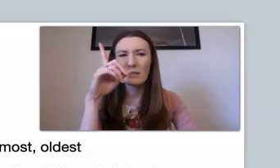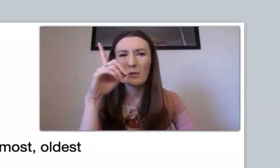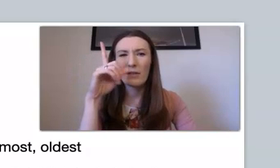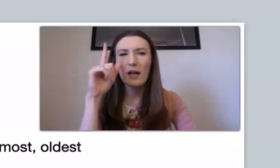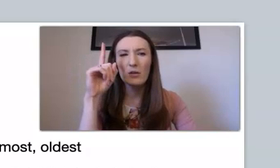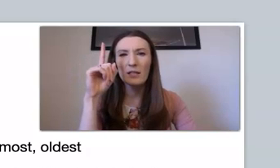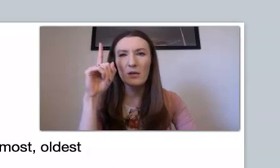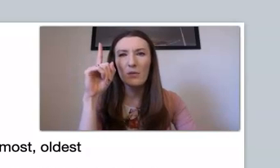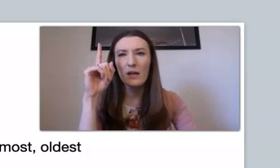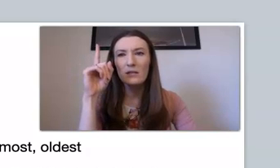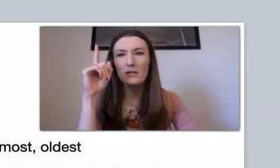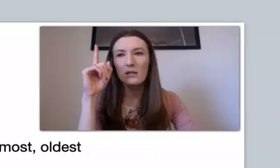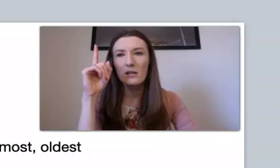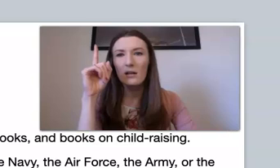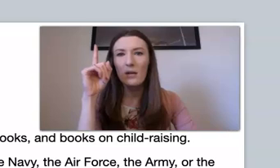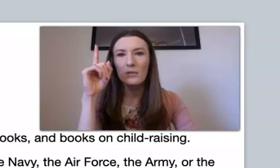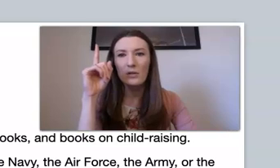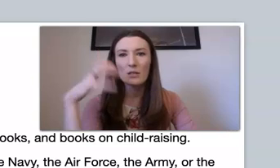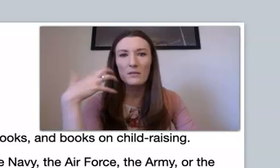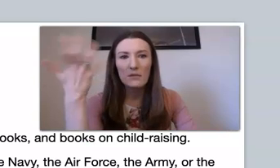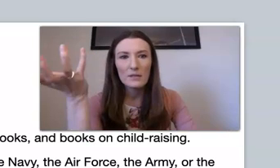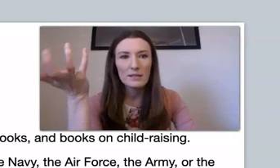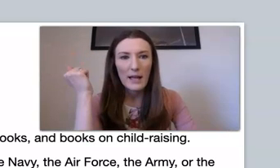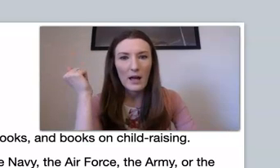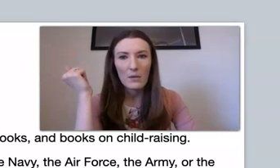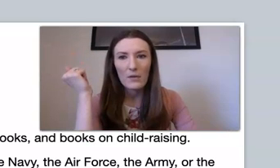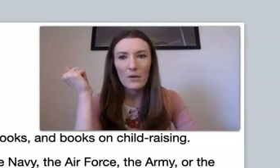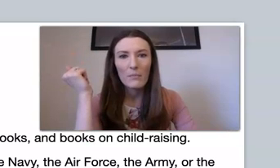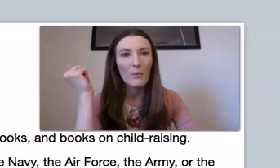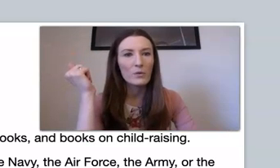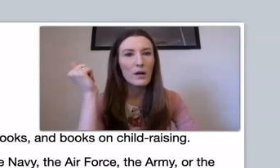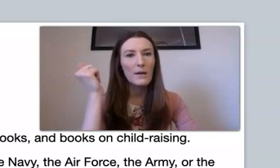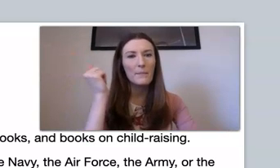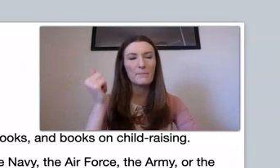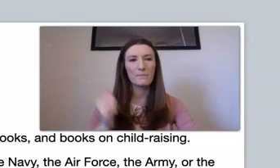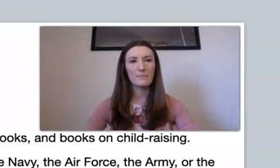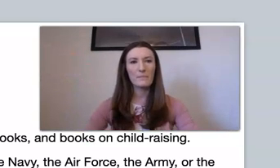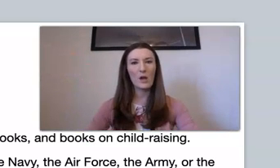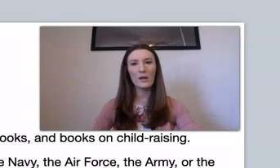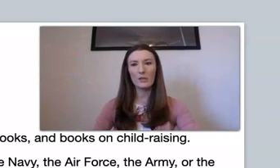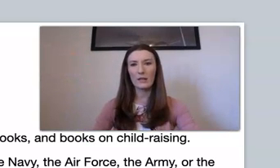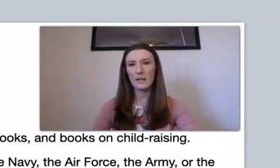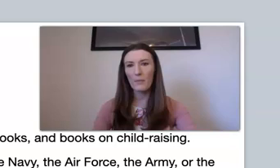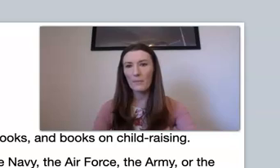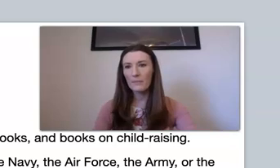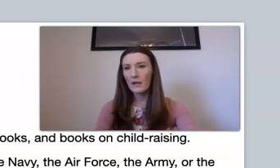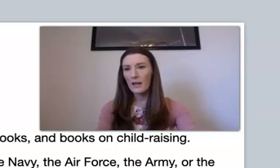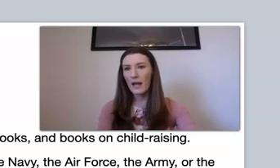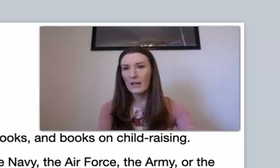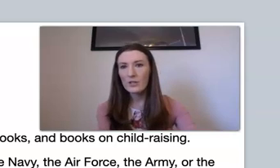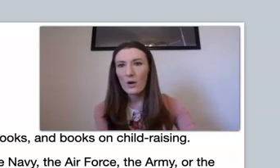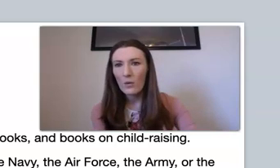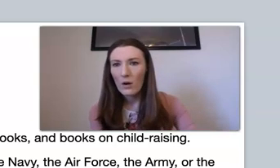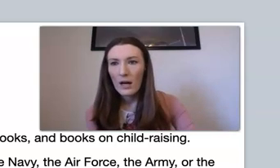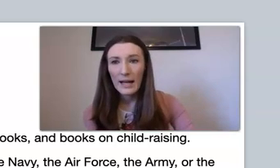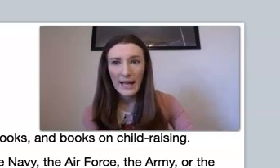It's a lot simpler that you guys know this. It was hard to say out loud, but we'll I'll give you an example.